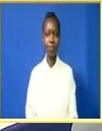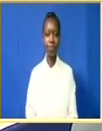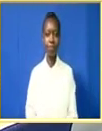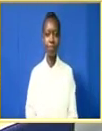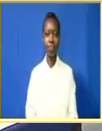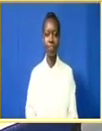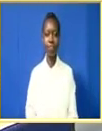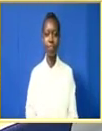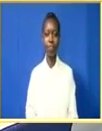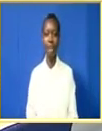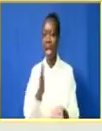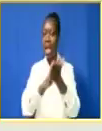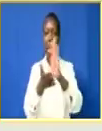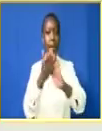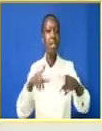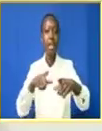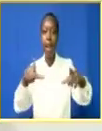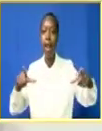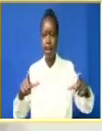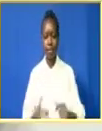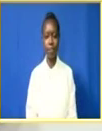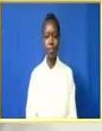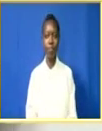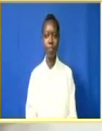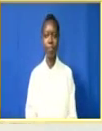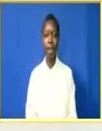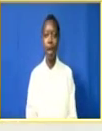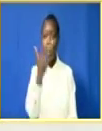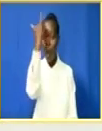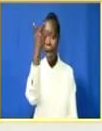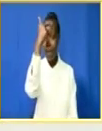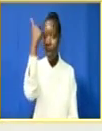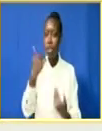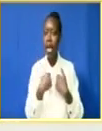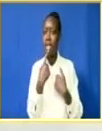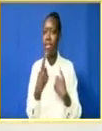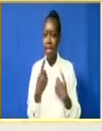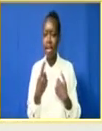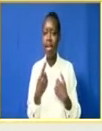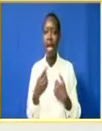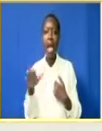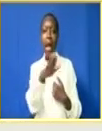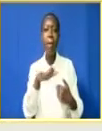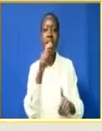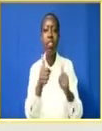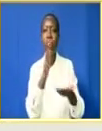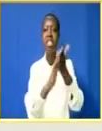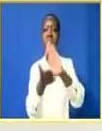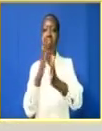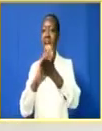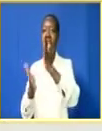Open bare land. Land. Because you just said open places.